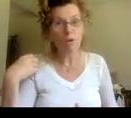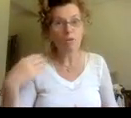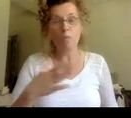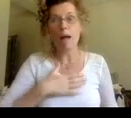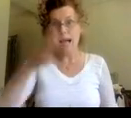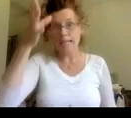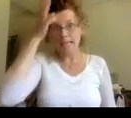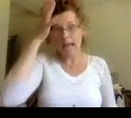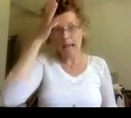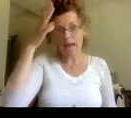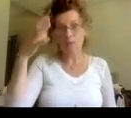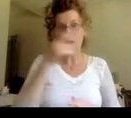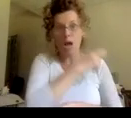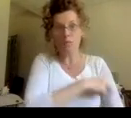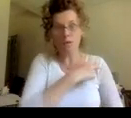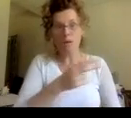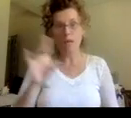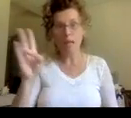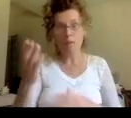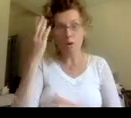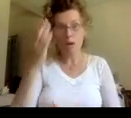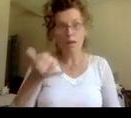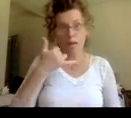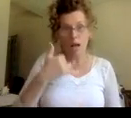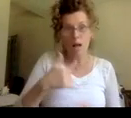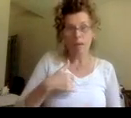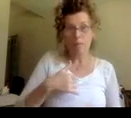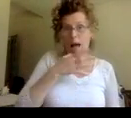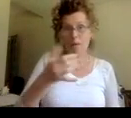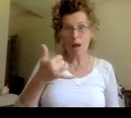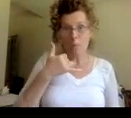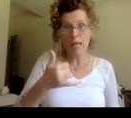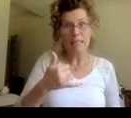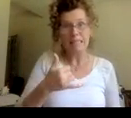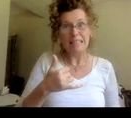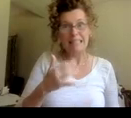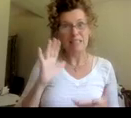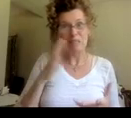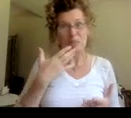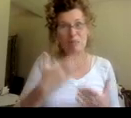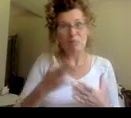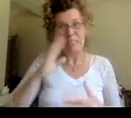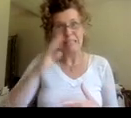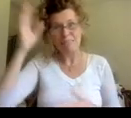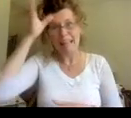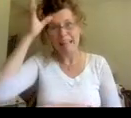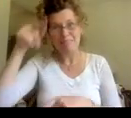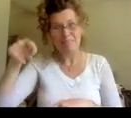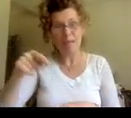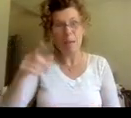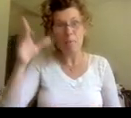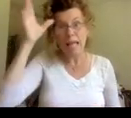hospitalized. At 7 a.m., my mom called me and told me that it wasn't looking good. And for the next 30 days, my dad went from someone who